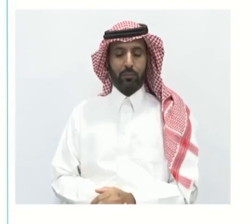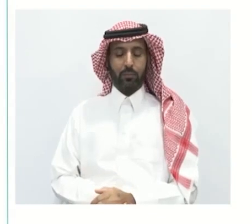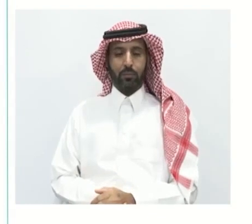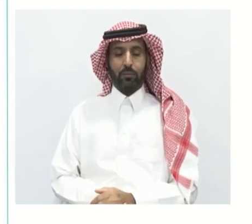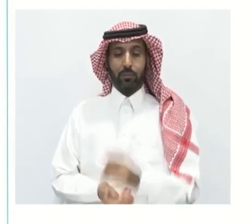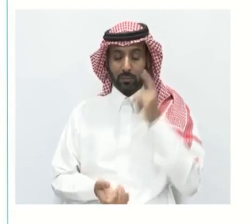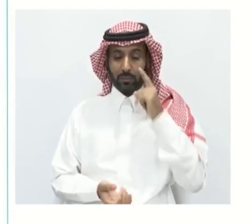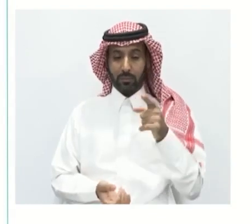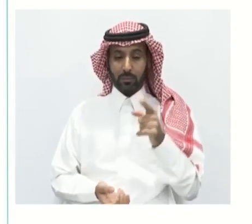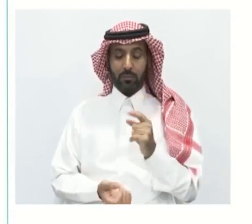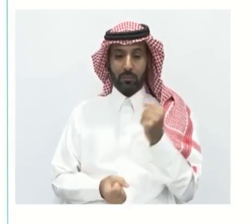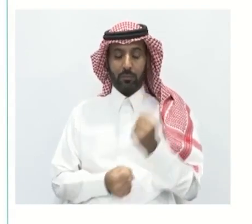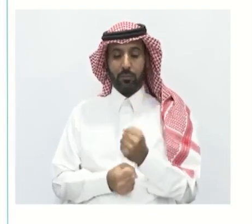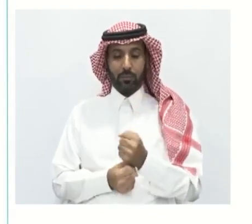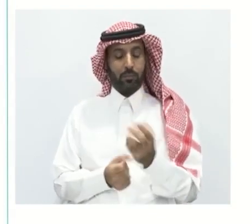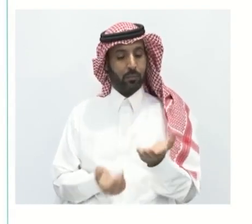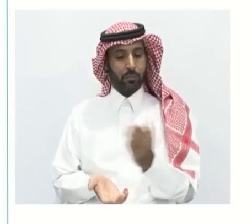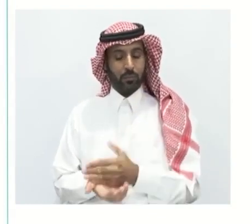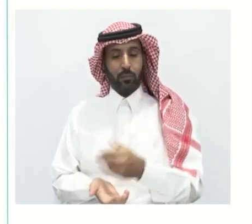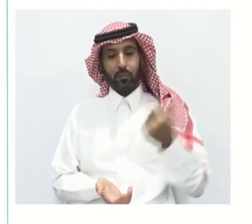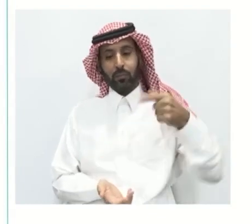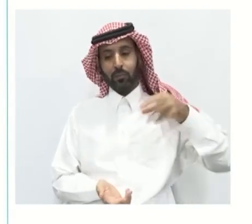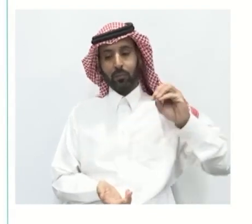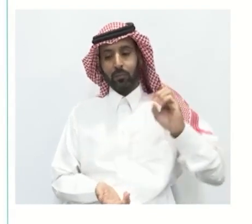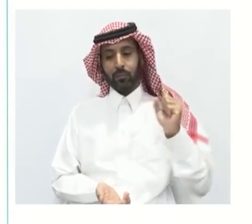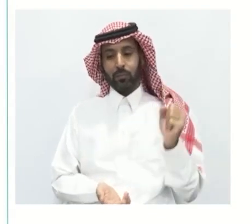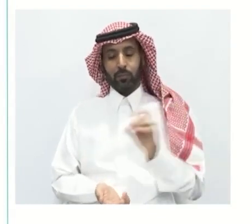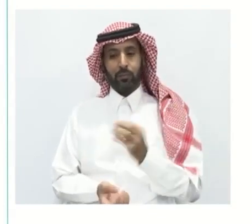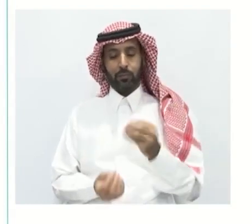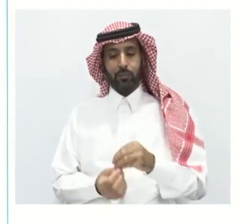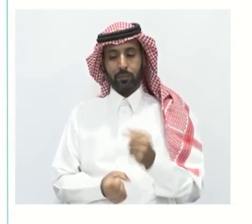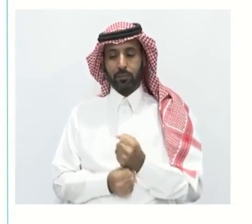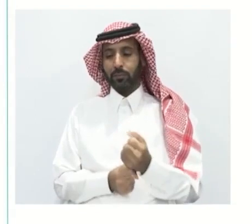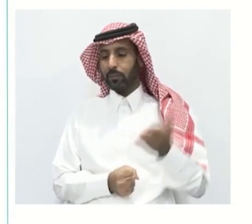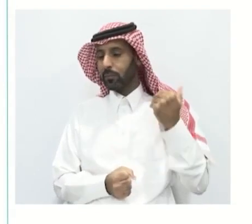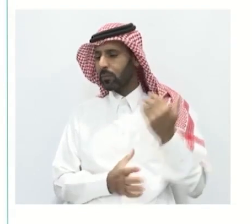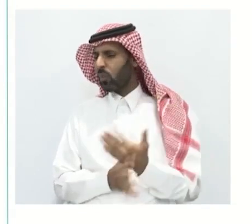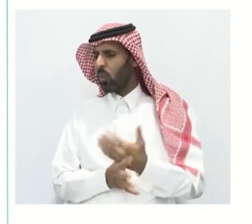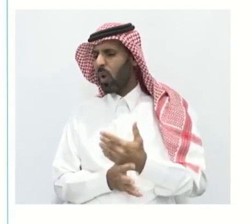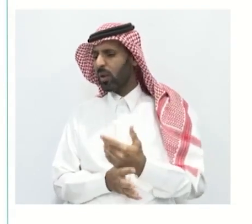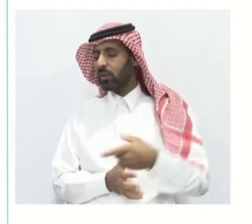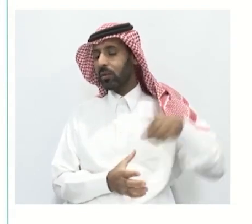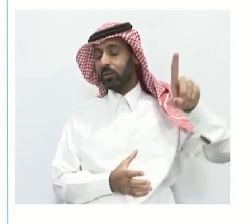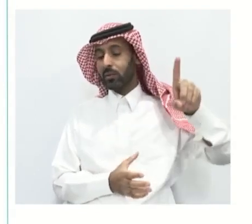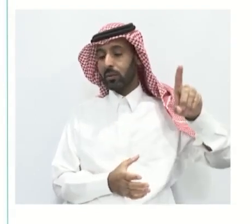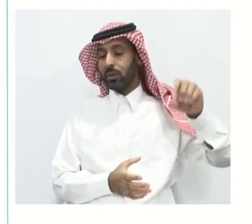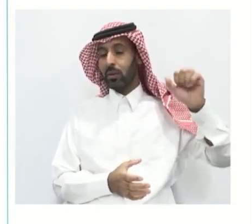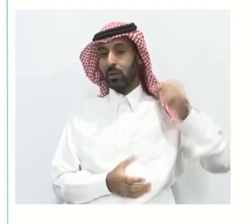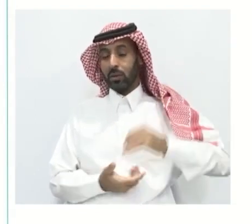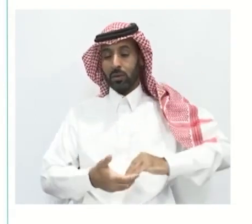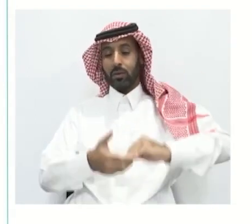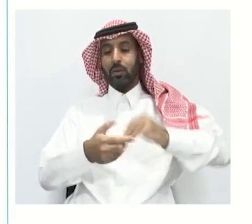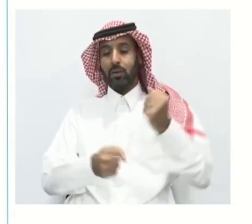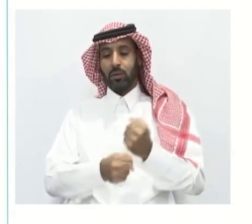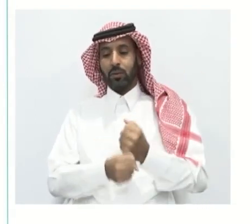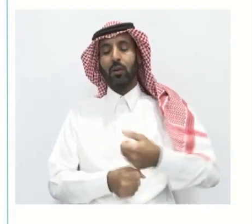you can notice here the verb go in the question and in the answer is not in the past tense. Why? Because there's the word